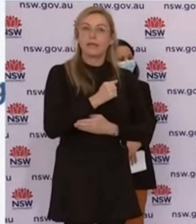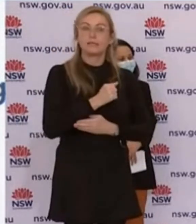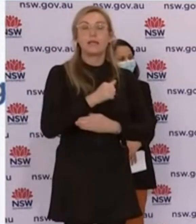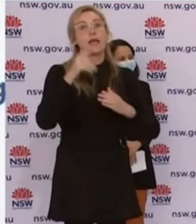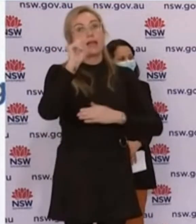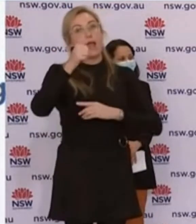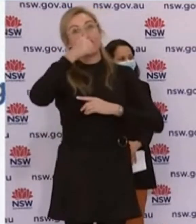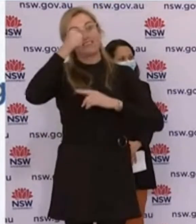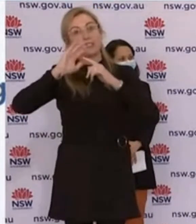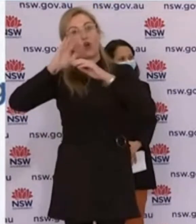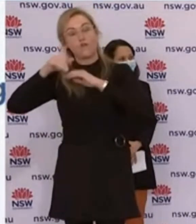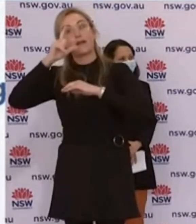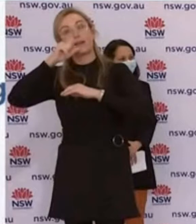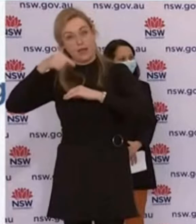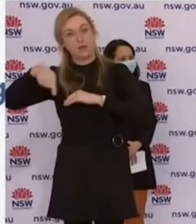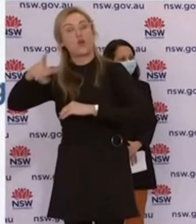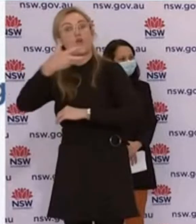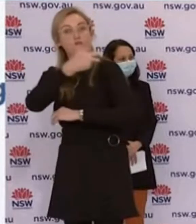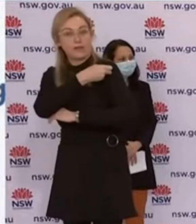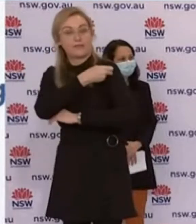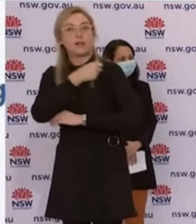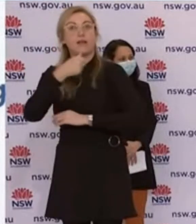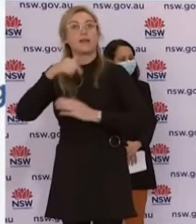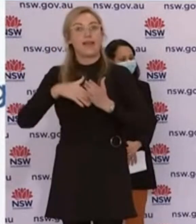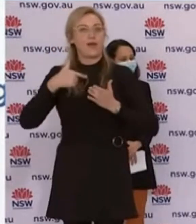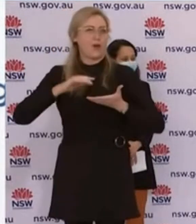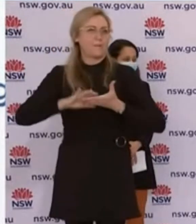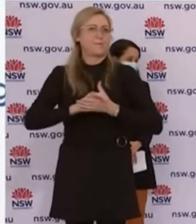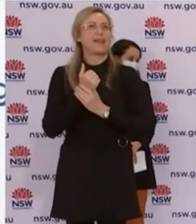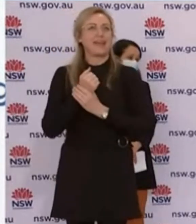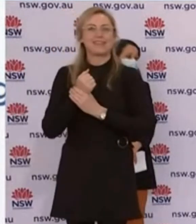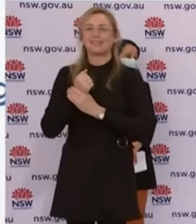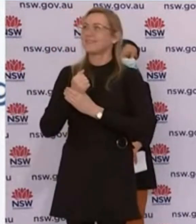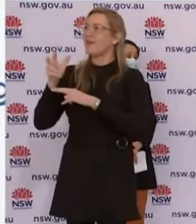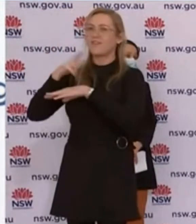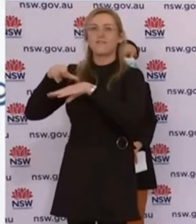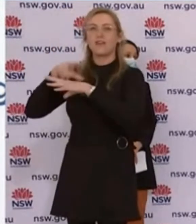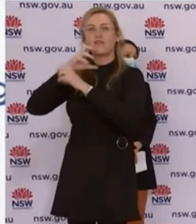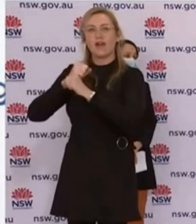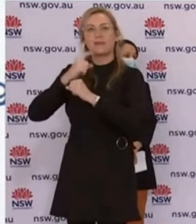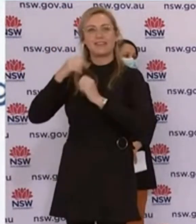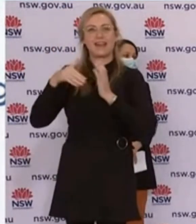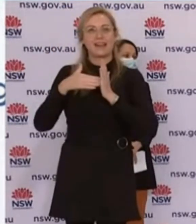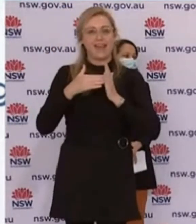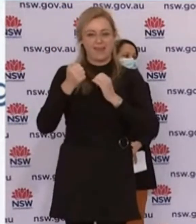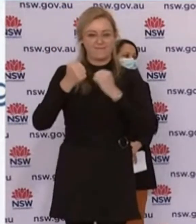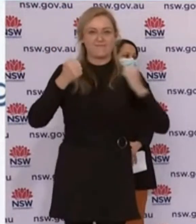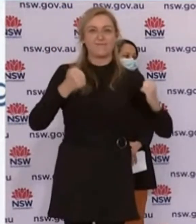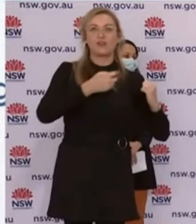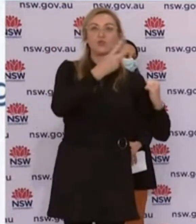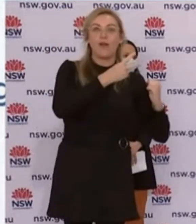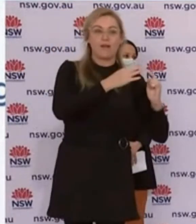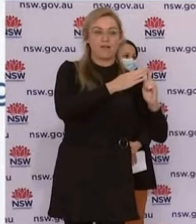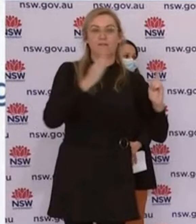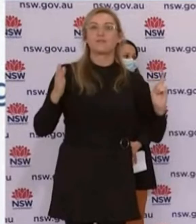age of 16 can get access to a vaccine. I'm really pleased that the federal government have announced that they're extending that to 12-year-olds. Anything we can do to protect our